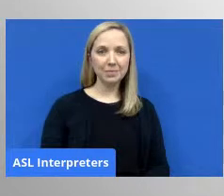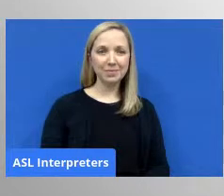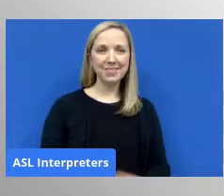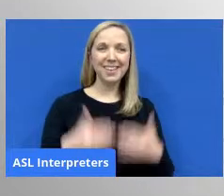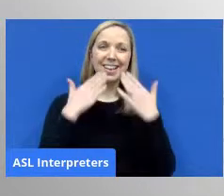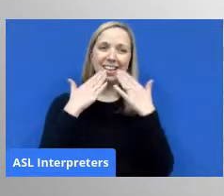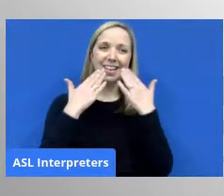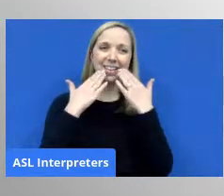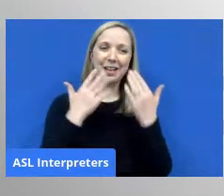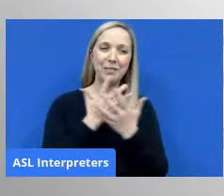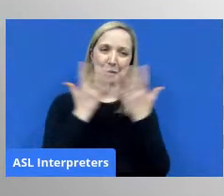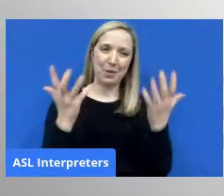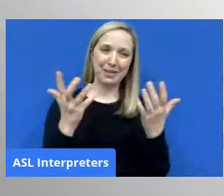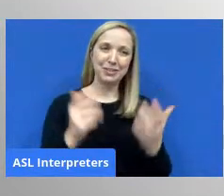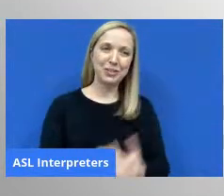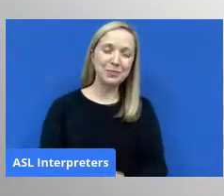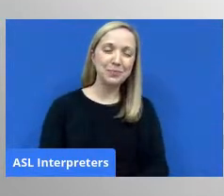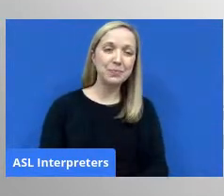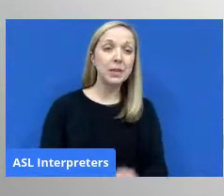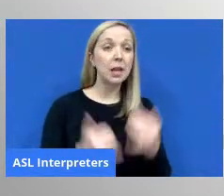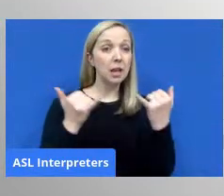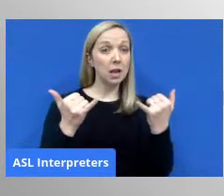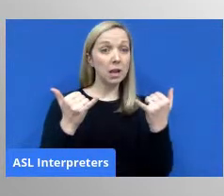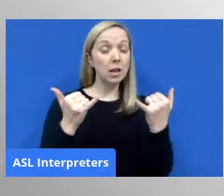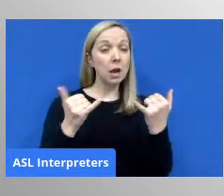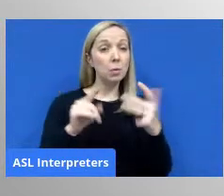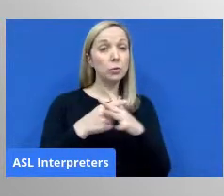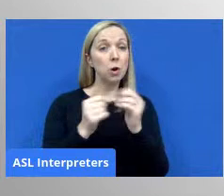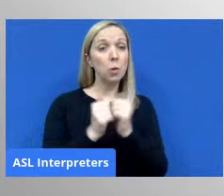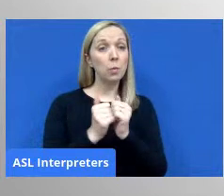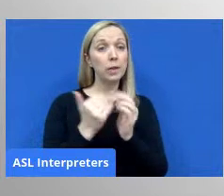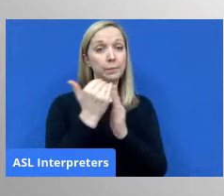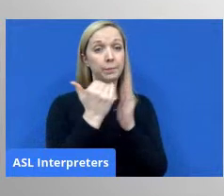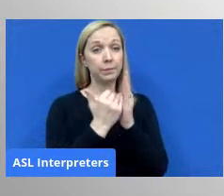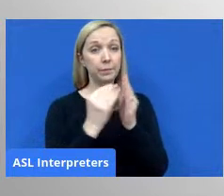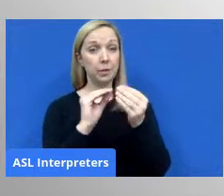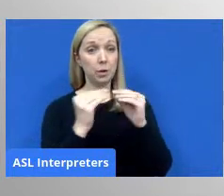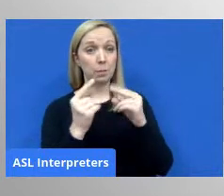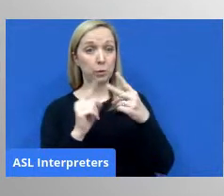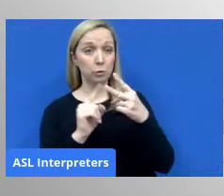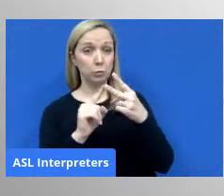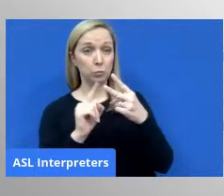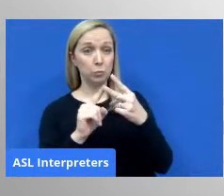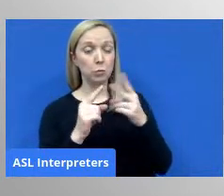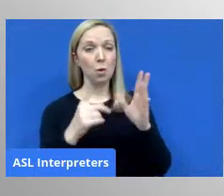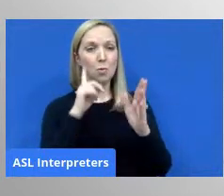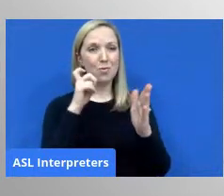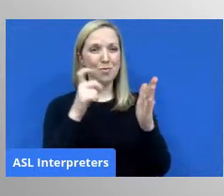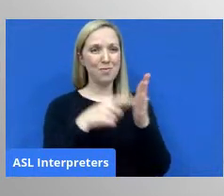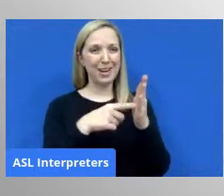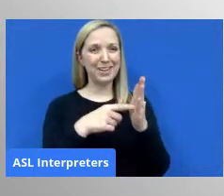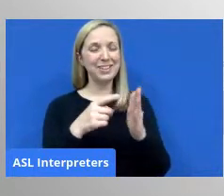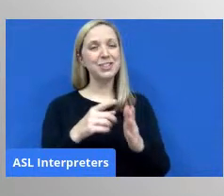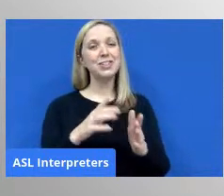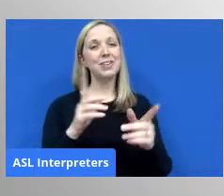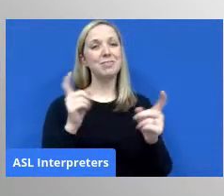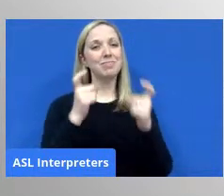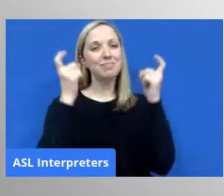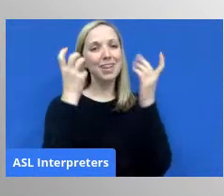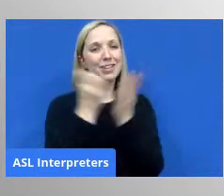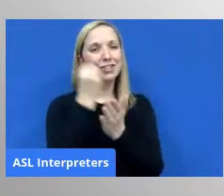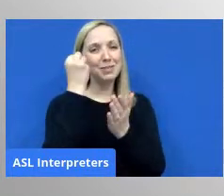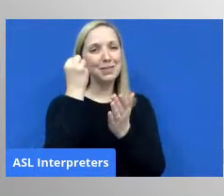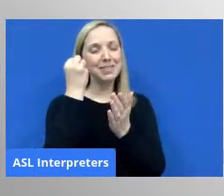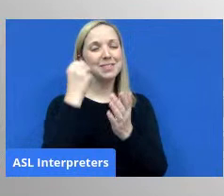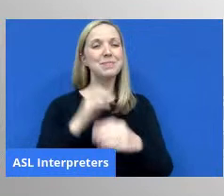Thank you very much. We'll move forward with item number 2, and this is our recognition of achievements and awards. Under